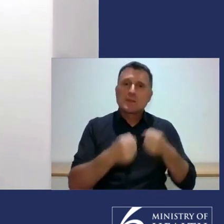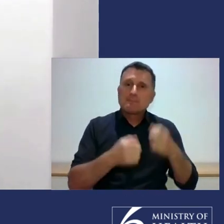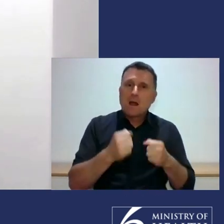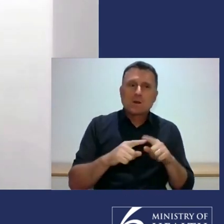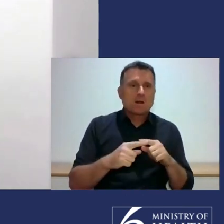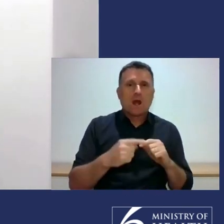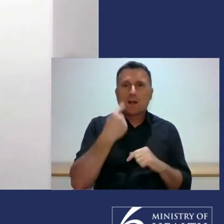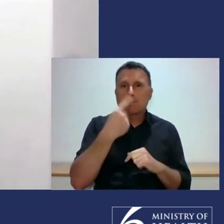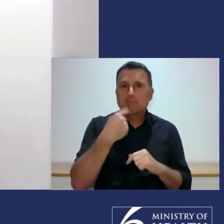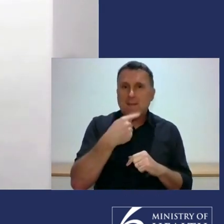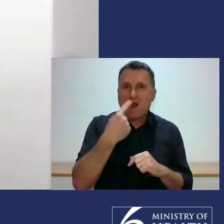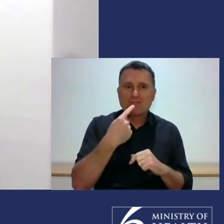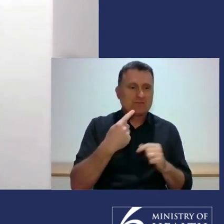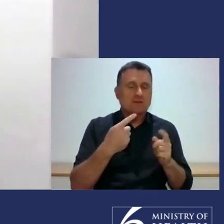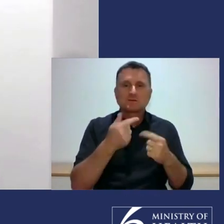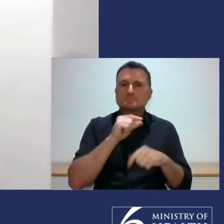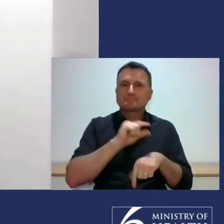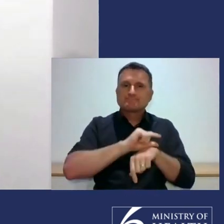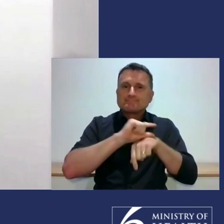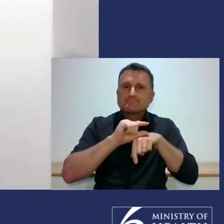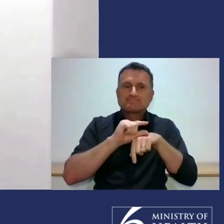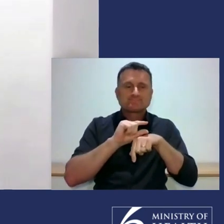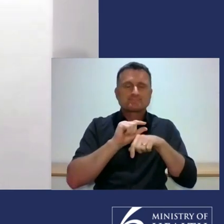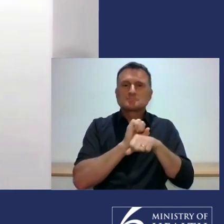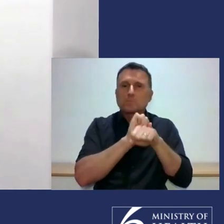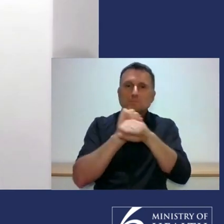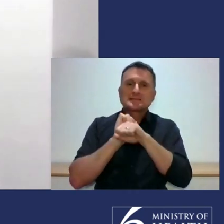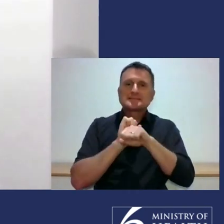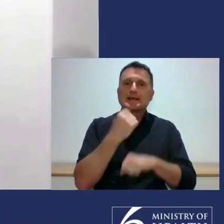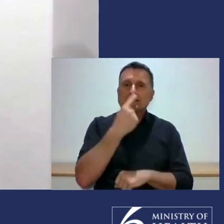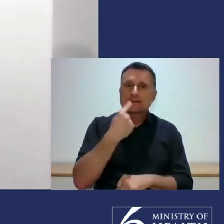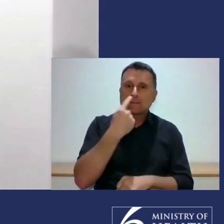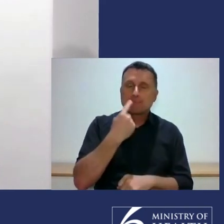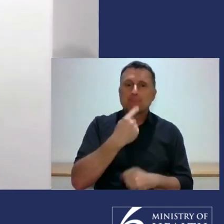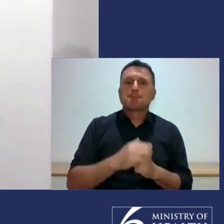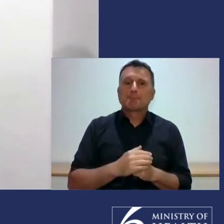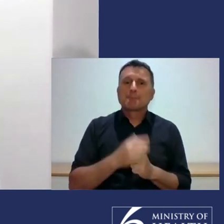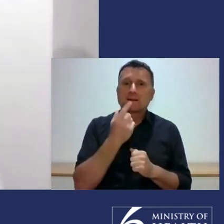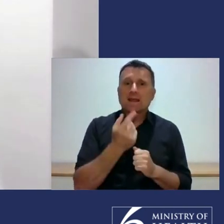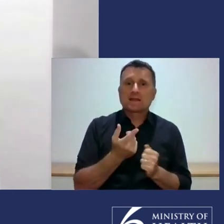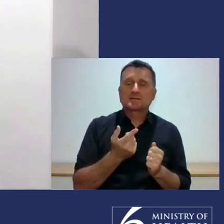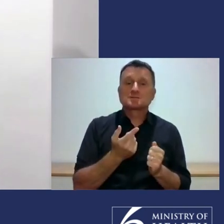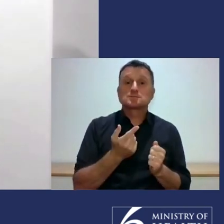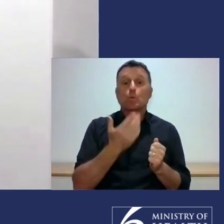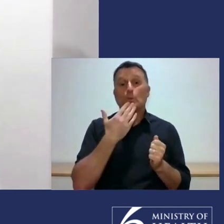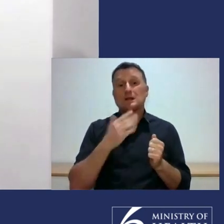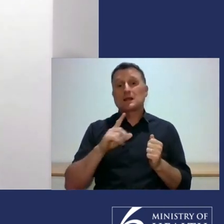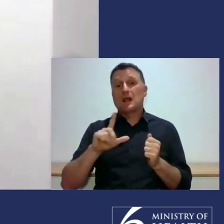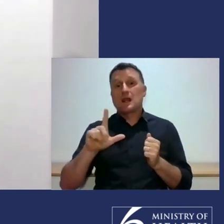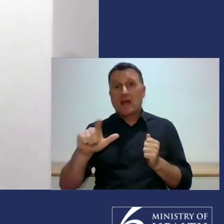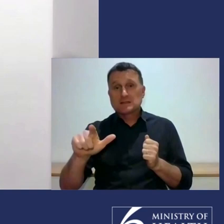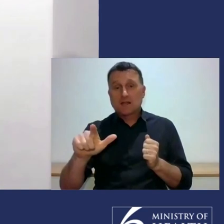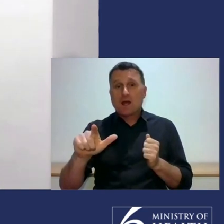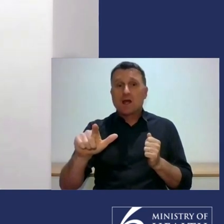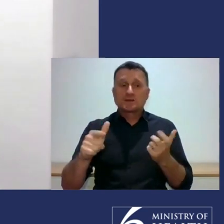so that's how it helps protect them. It does get broken down after that. So